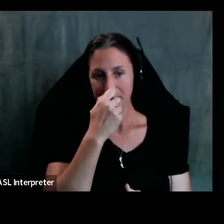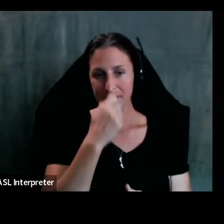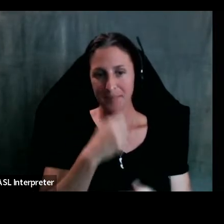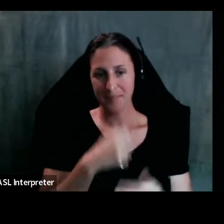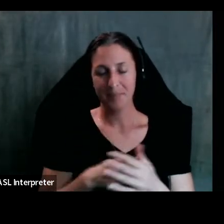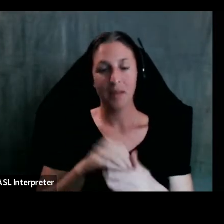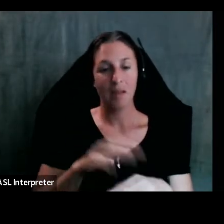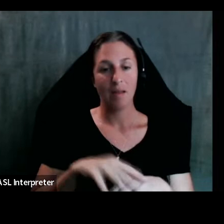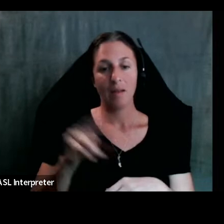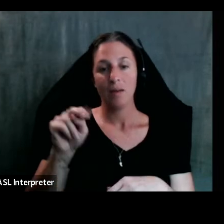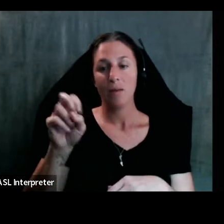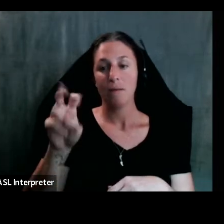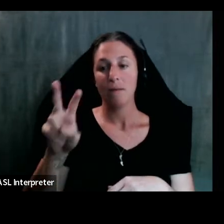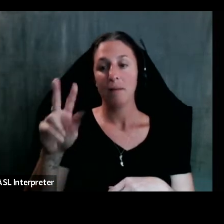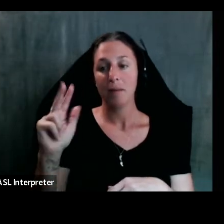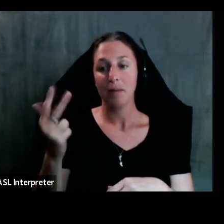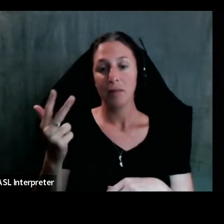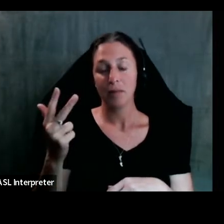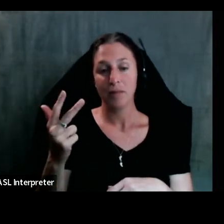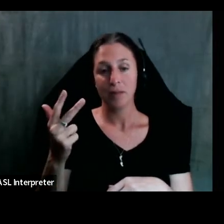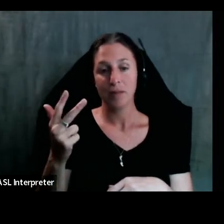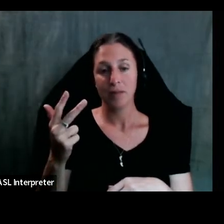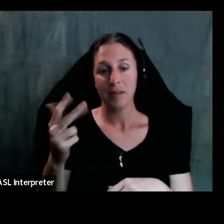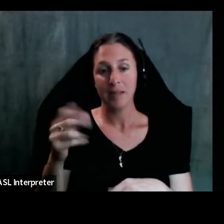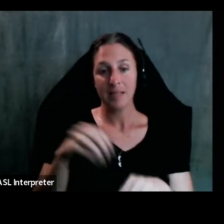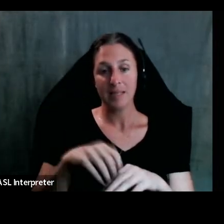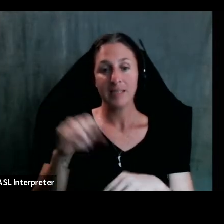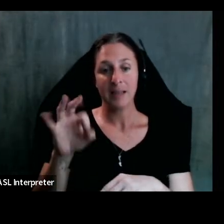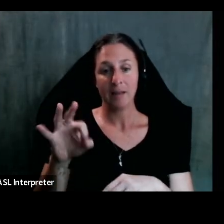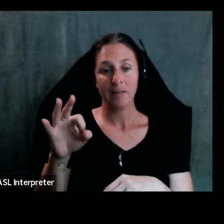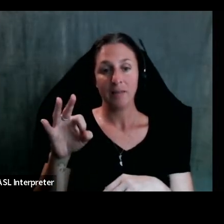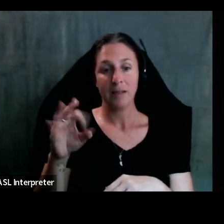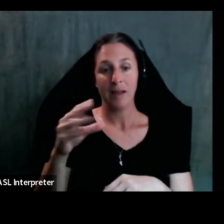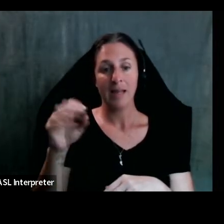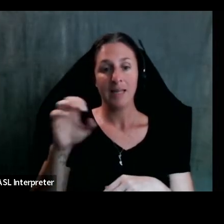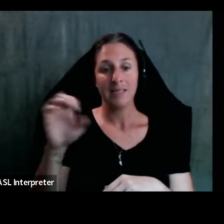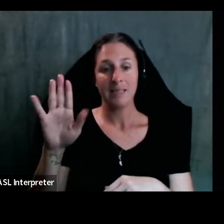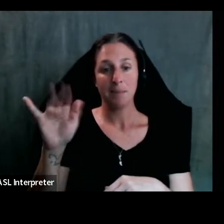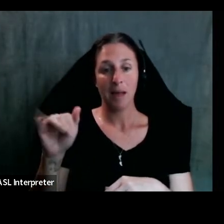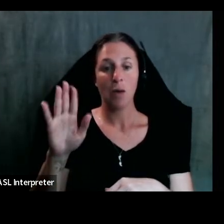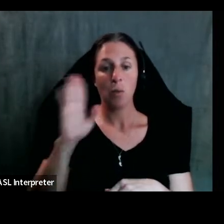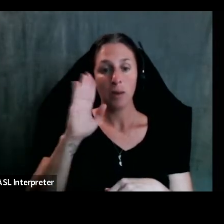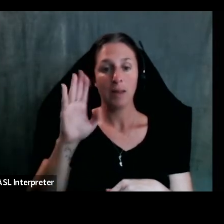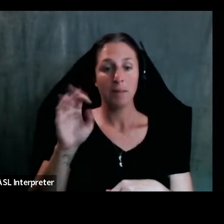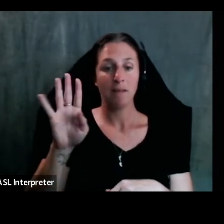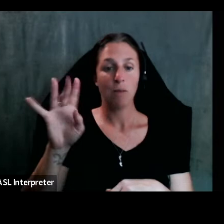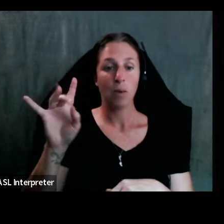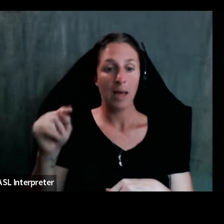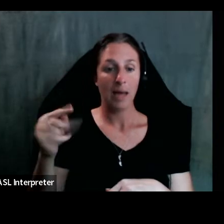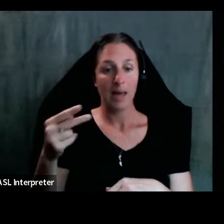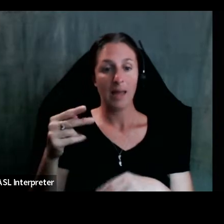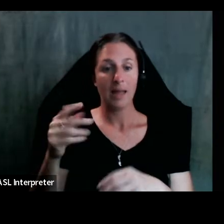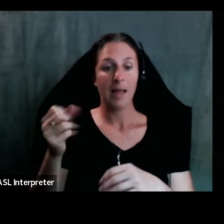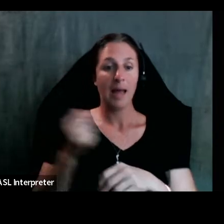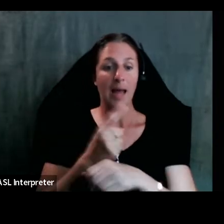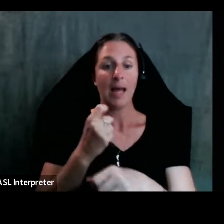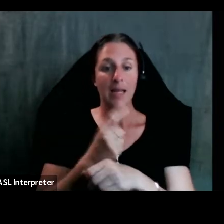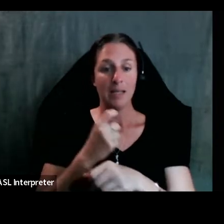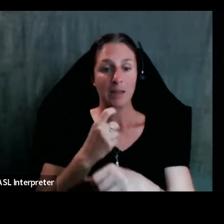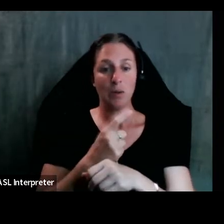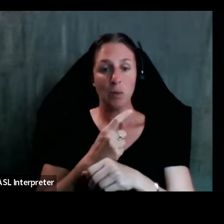On November 3rd, in San Francisco and the East Bay will be the 48th Annual American Indian Film